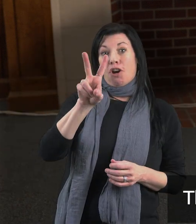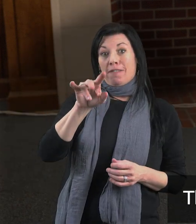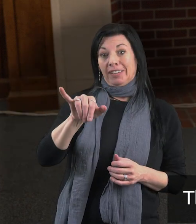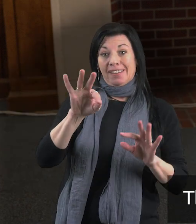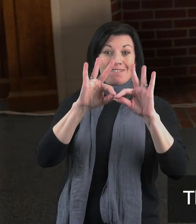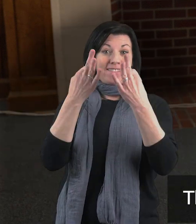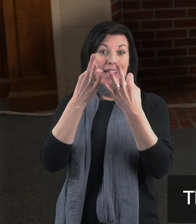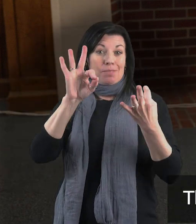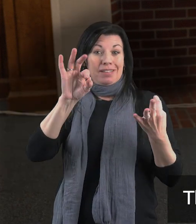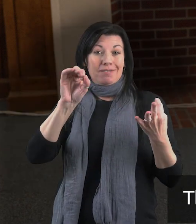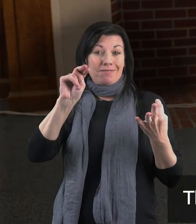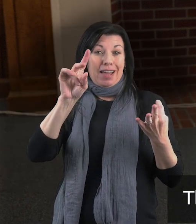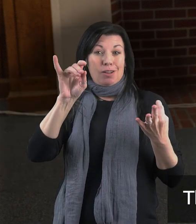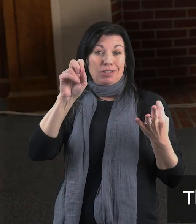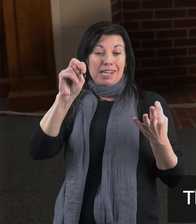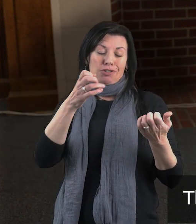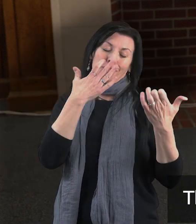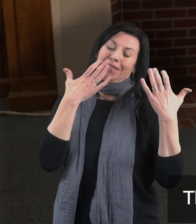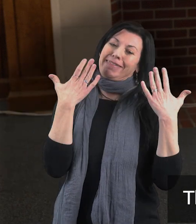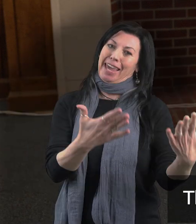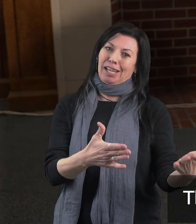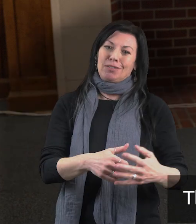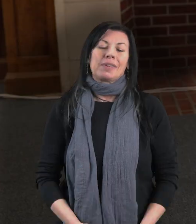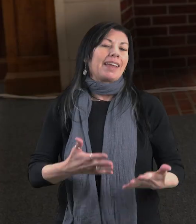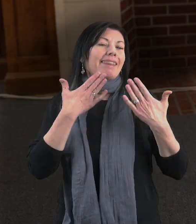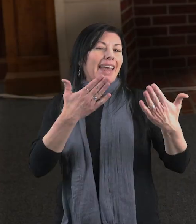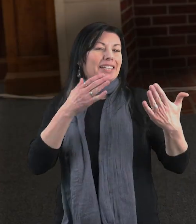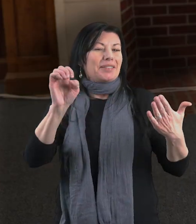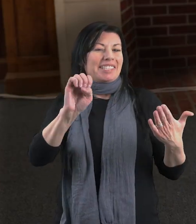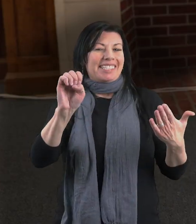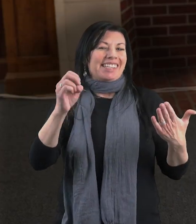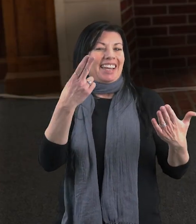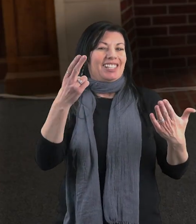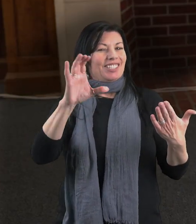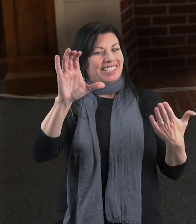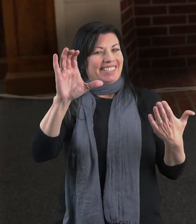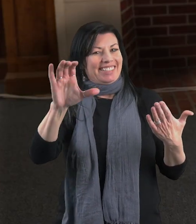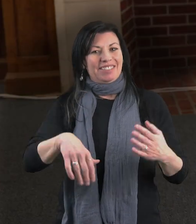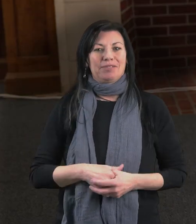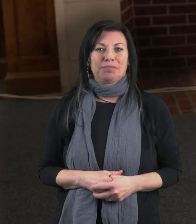Harvey Family Foundation. Raquel. Thank you, EHC.